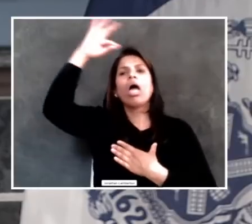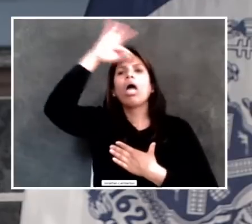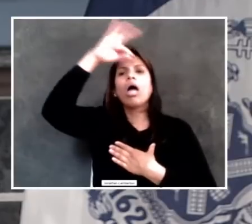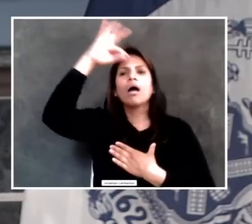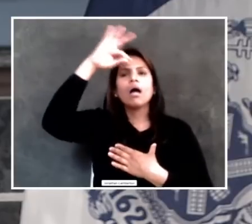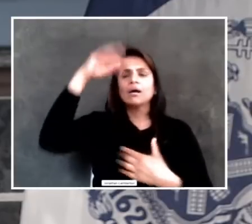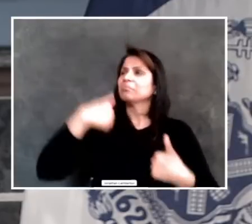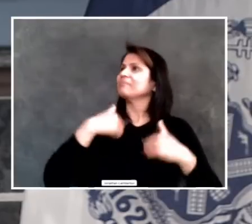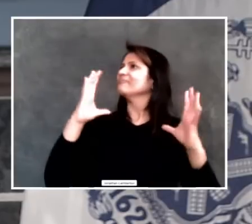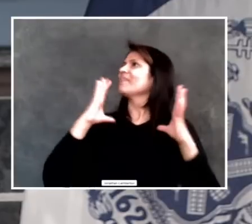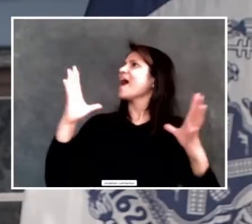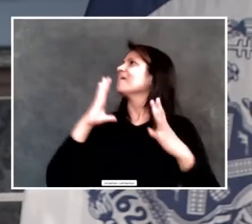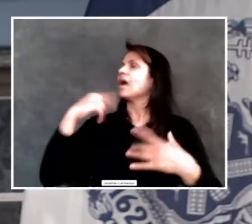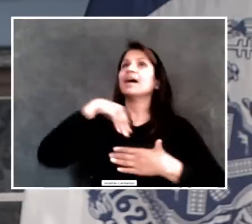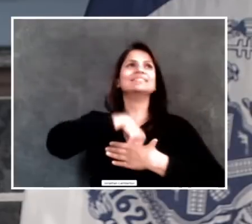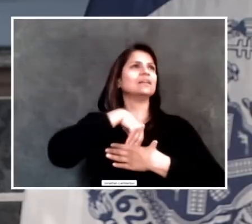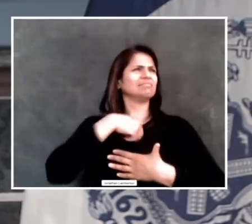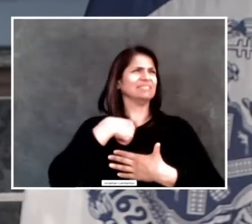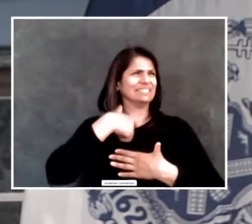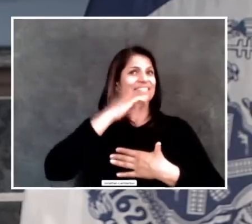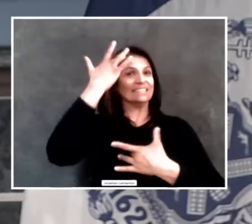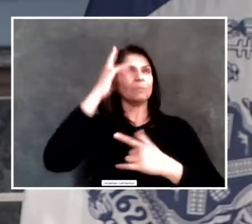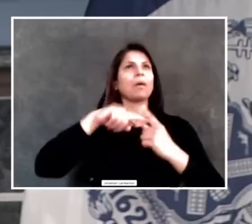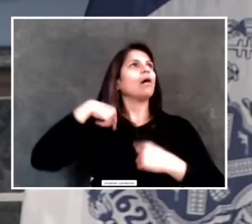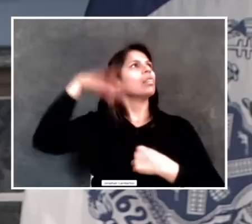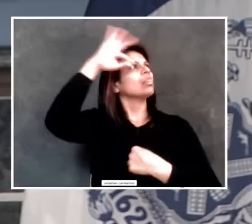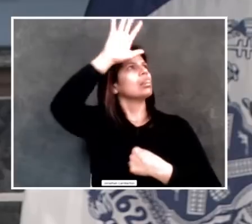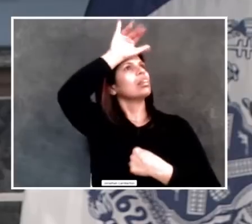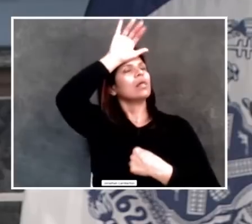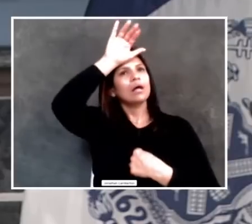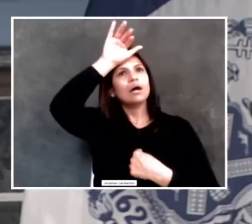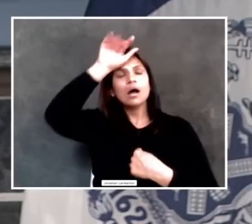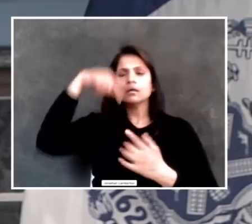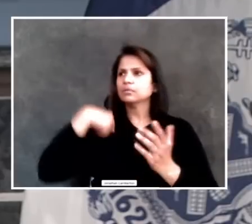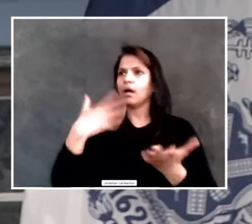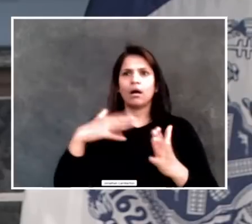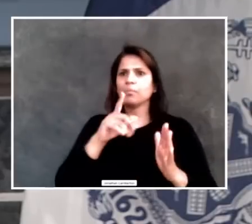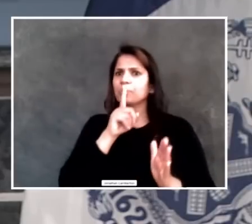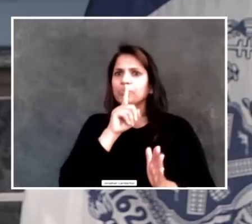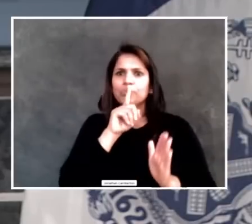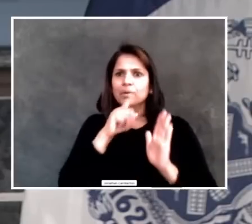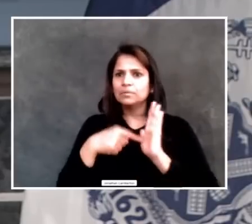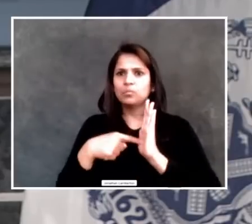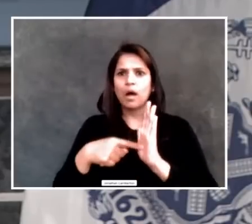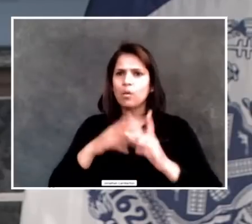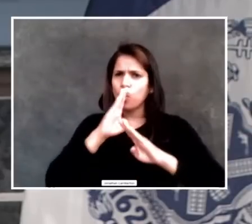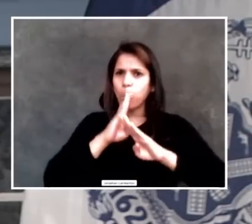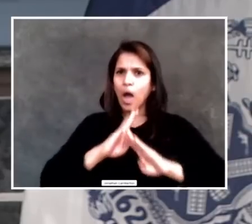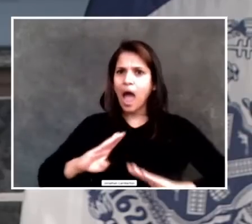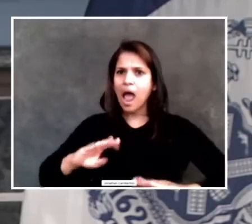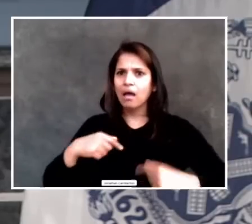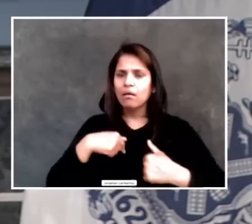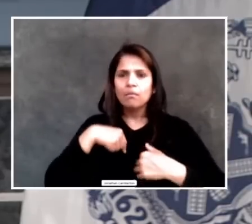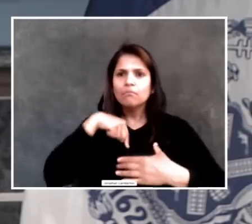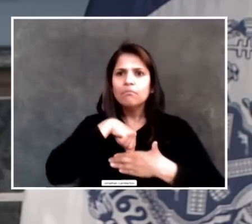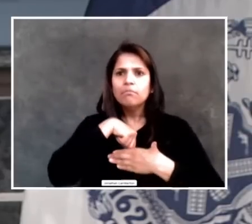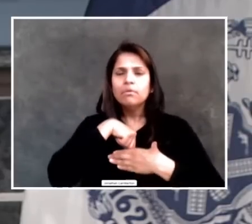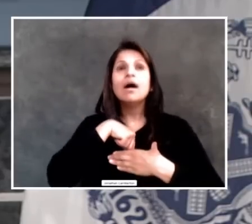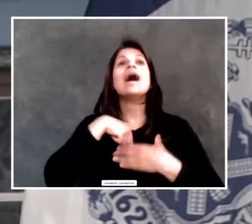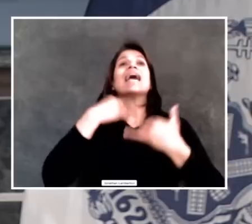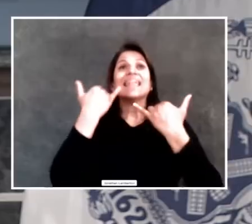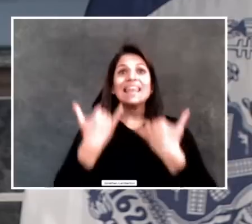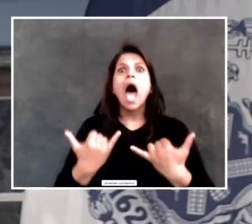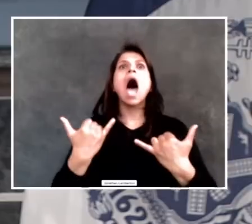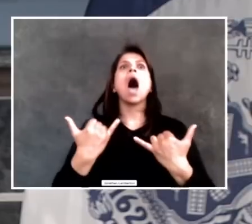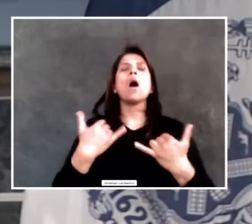we're constantly trying to figure out how to make this simple and common sense that people respond to what they're experiencing even when we don't